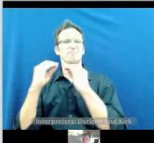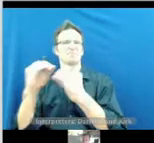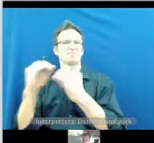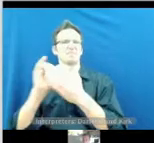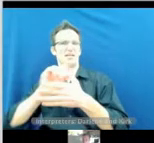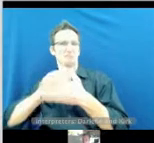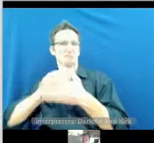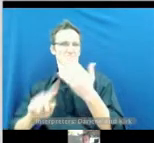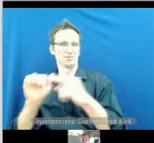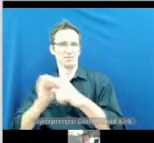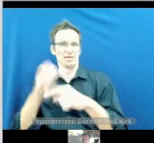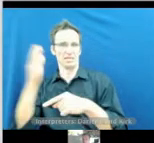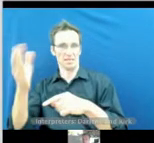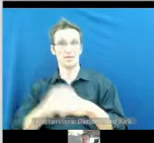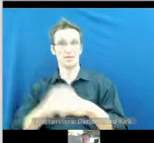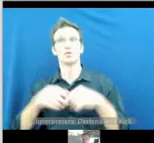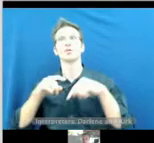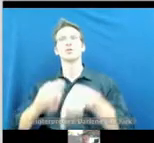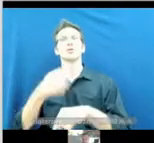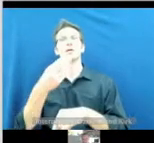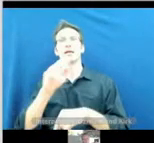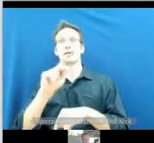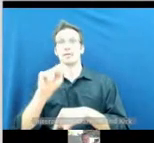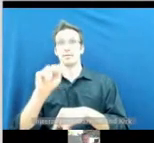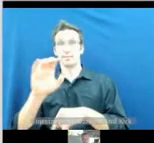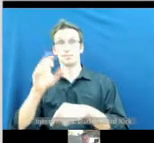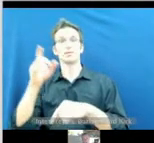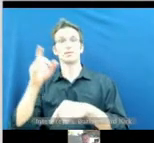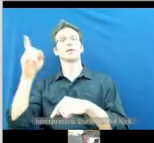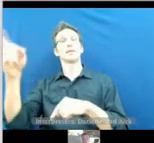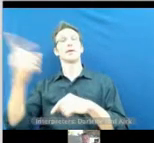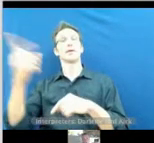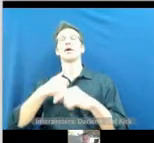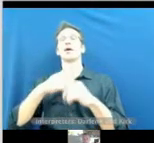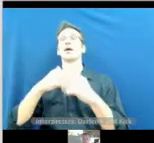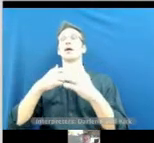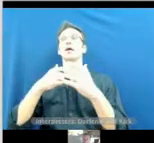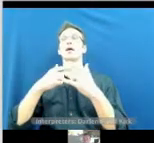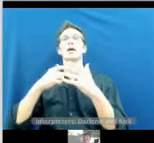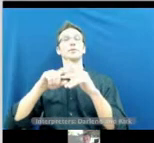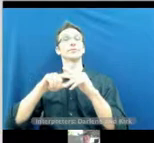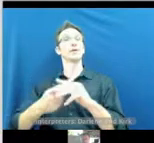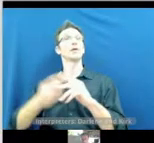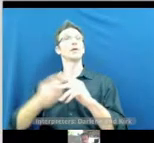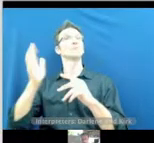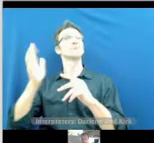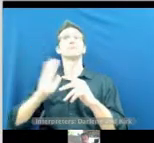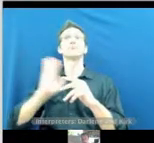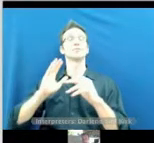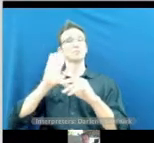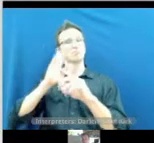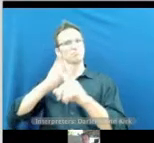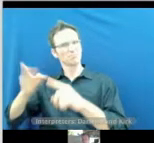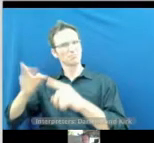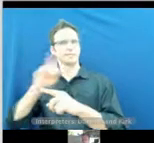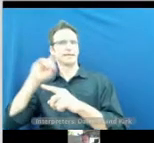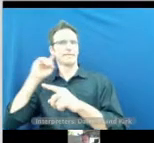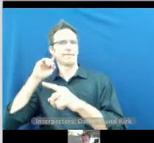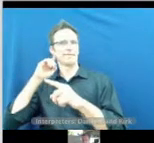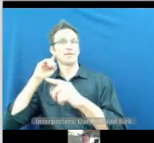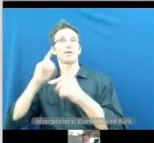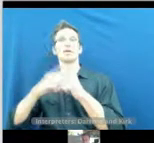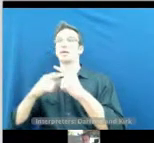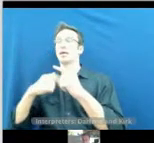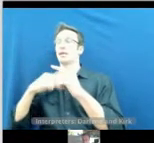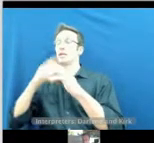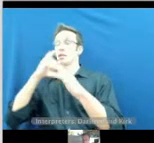tenure there where I went from a world of what would be considered just sort of deafness in the deaf community headlong into